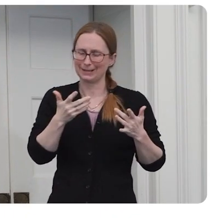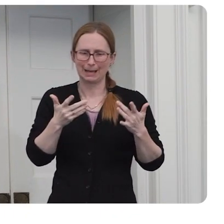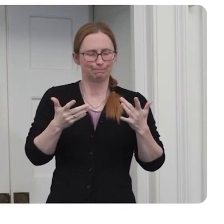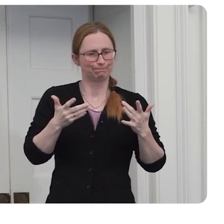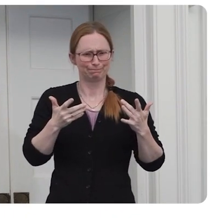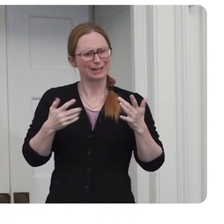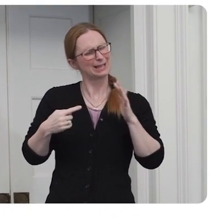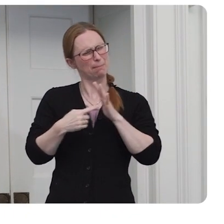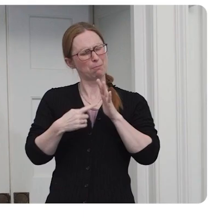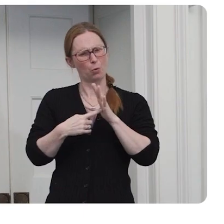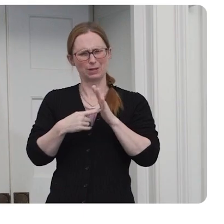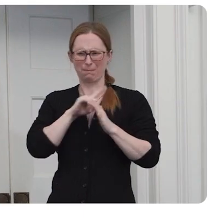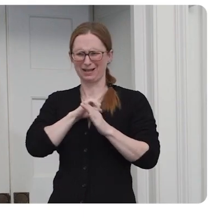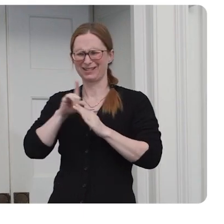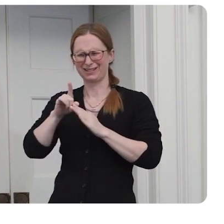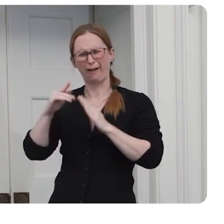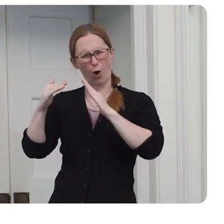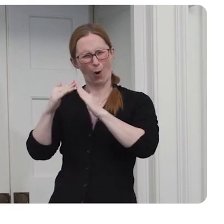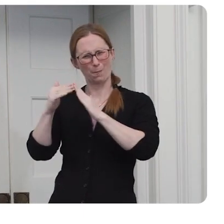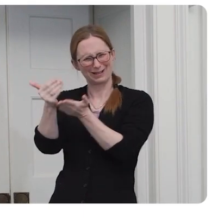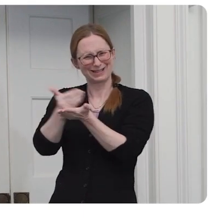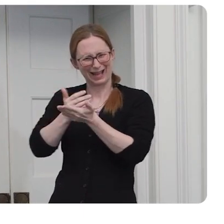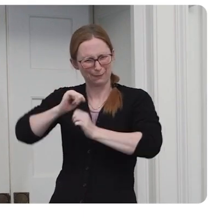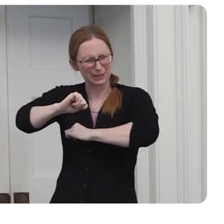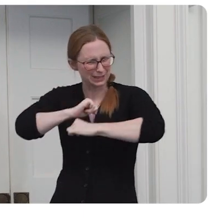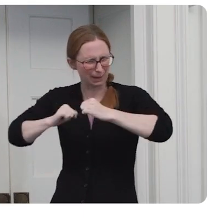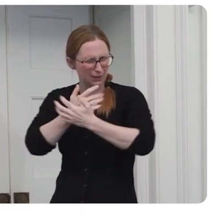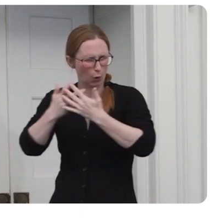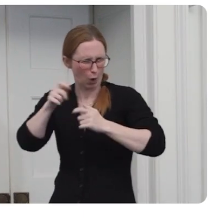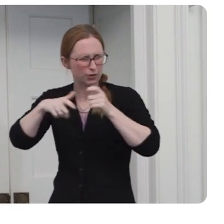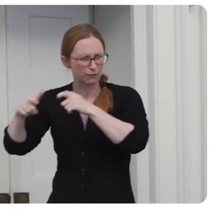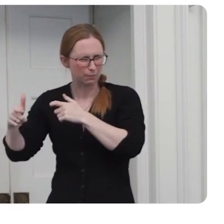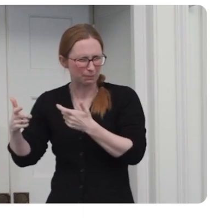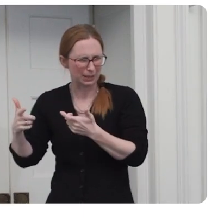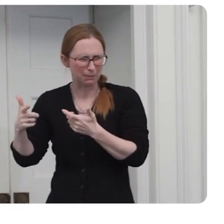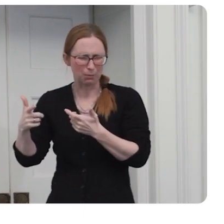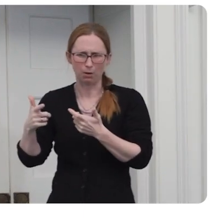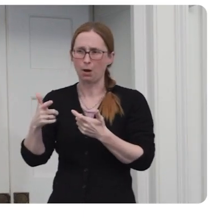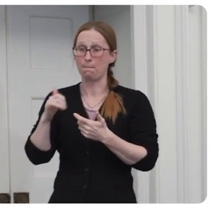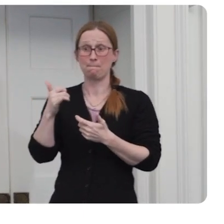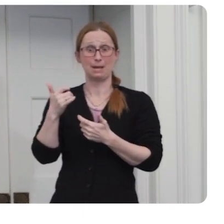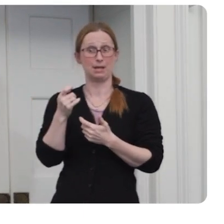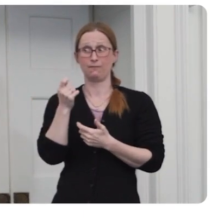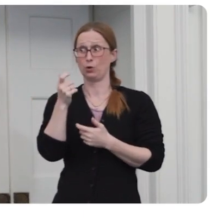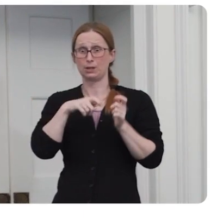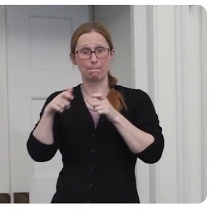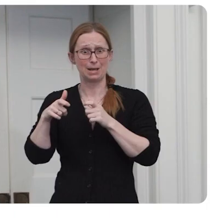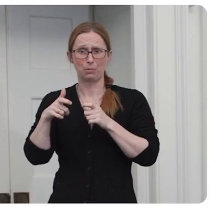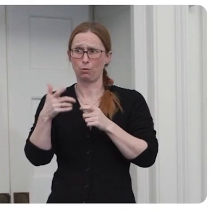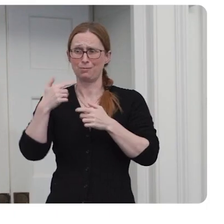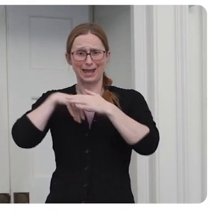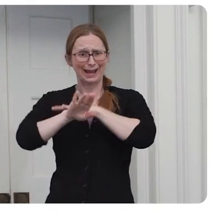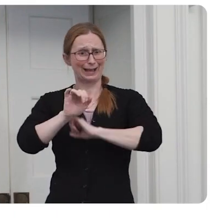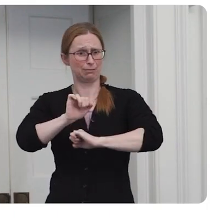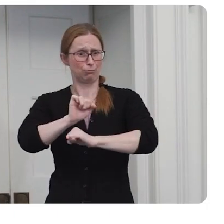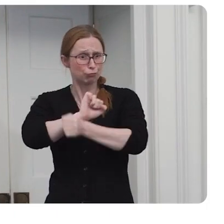know, it's really important. And working from home is a safe space for many people, but it's also not a safe space. So people who